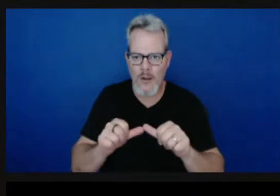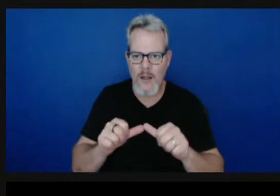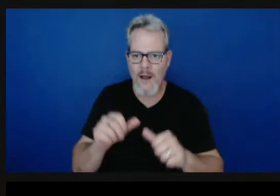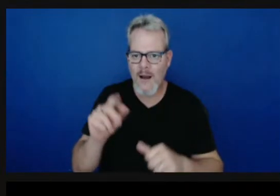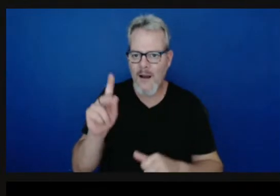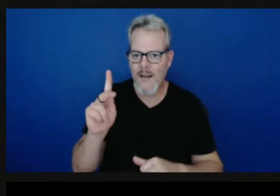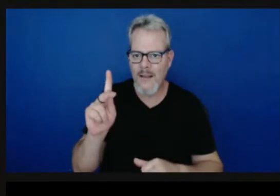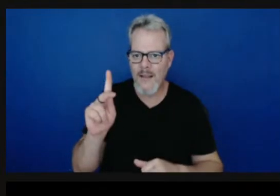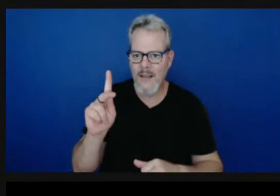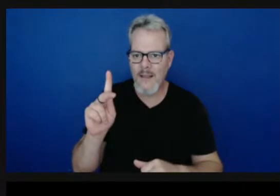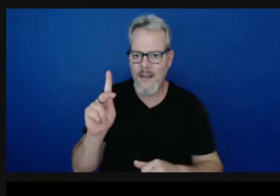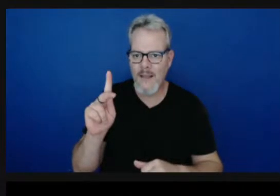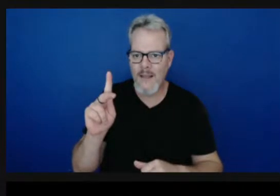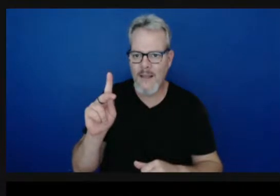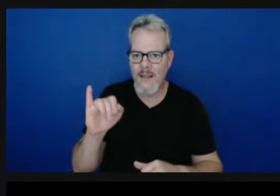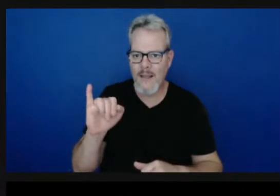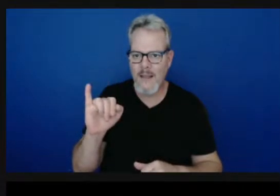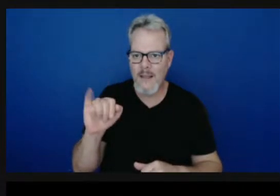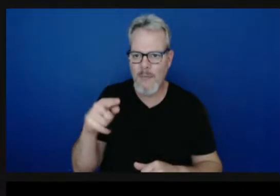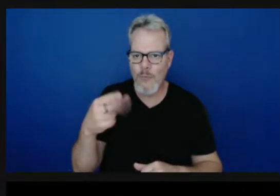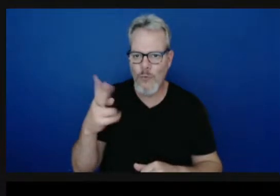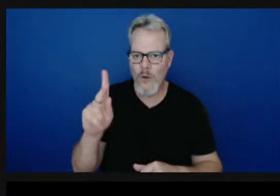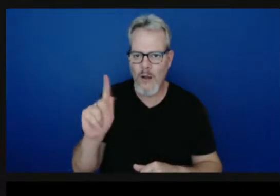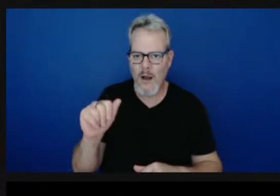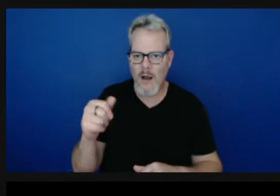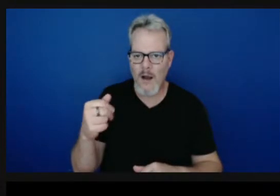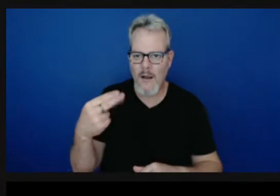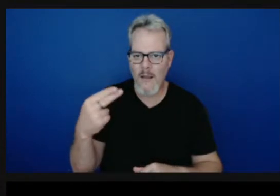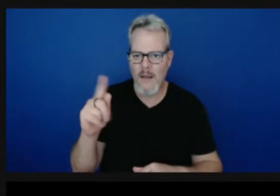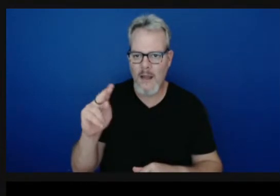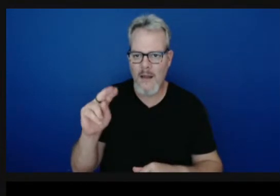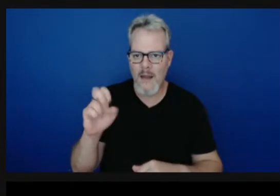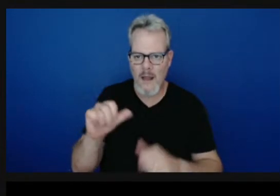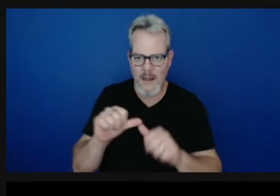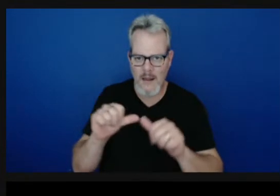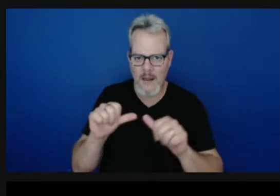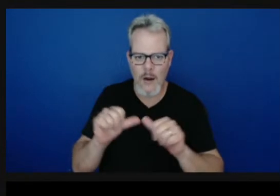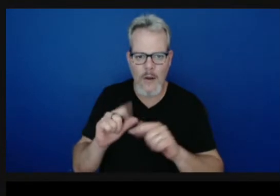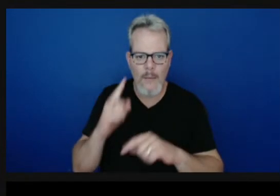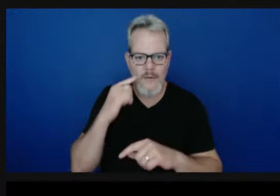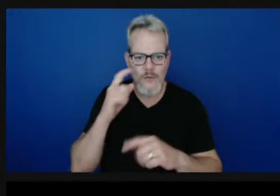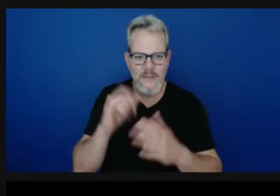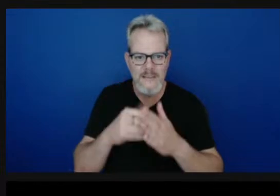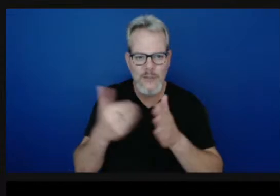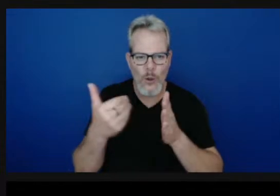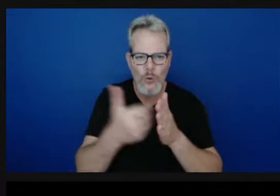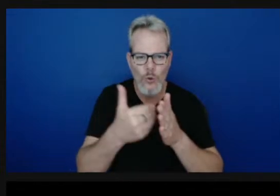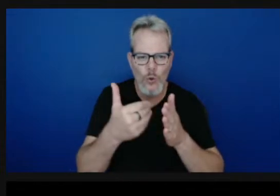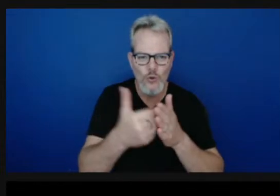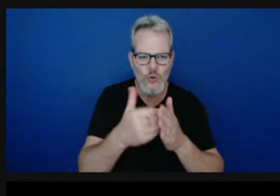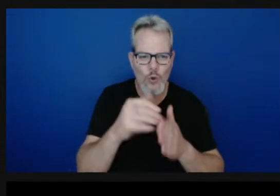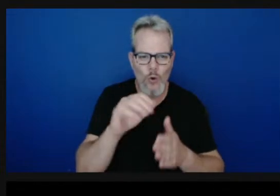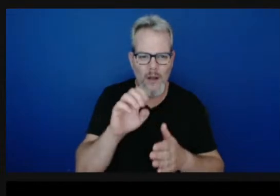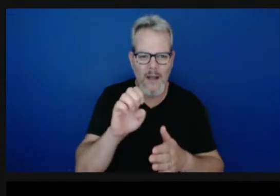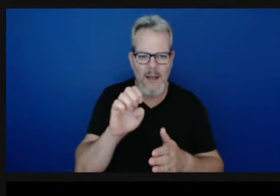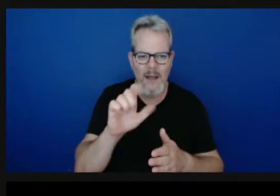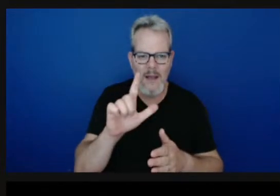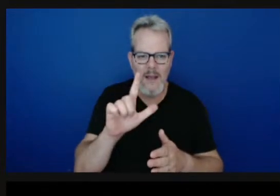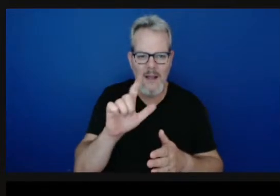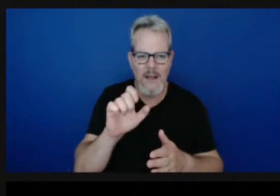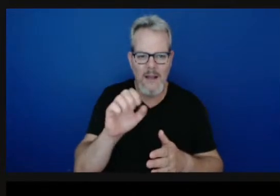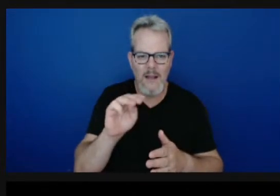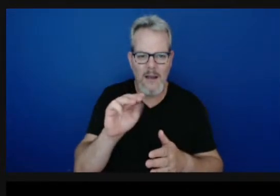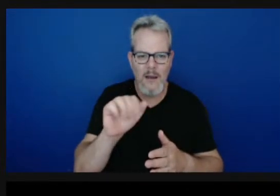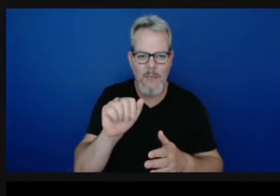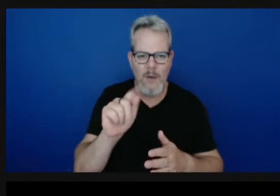has likewise recovered quite a bit. But if you get close enough to the shoreline, like at Ilimakule, then you do not see that. You see 2018 still dominates that